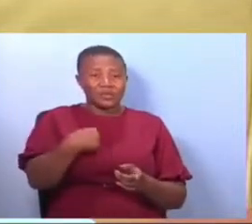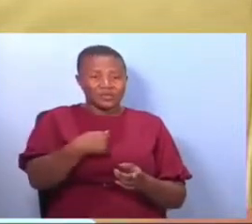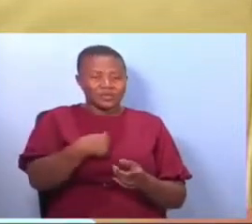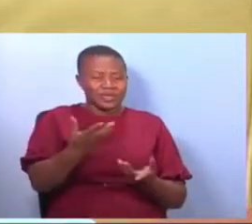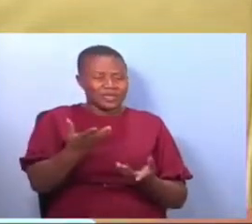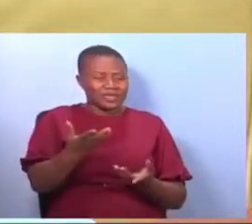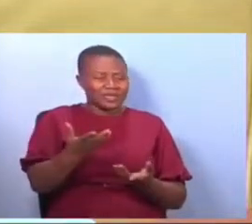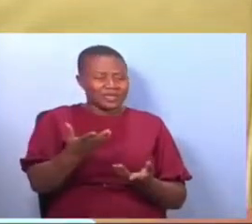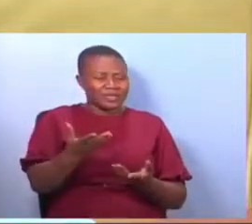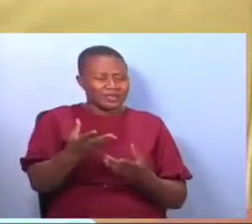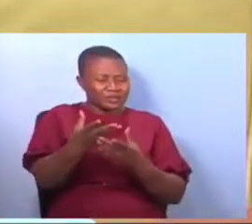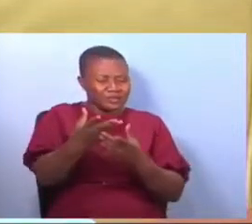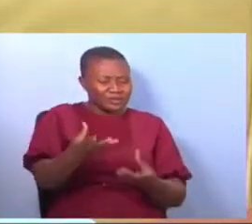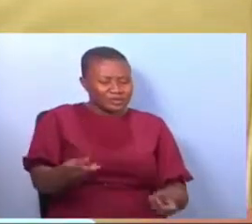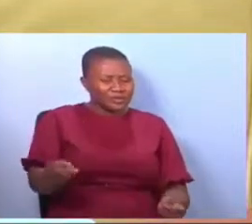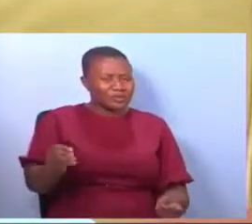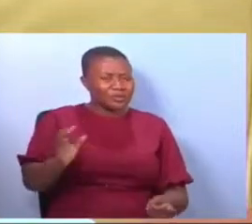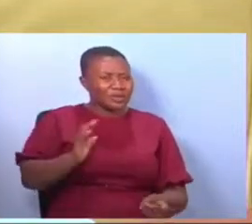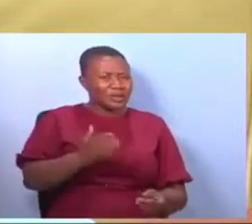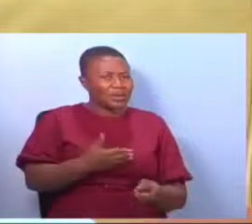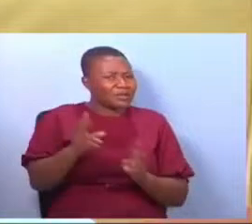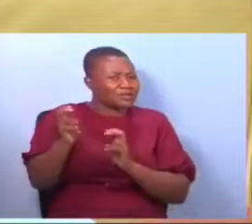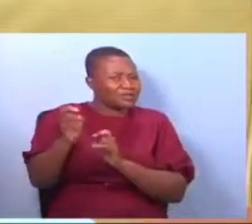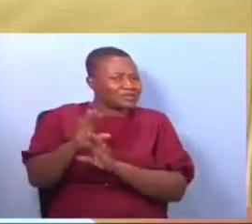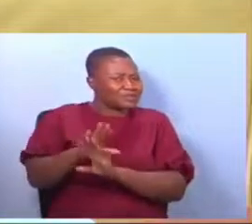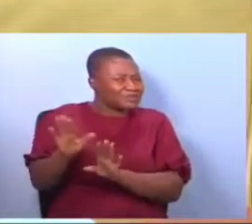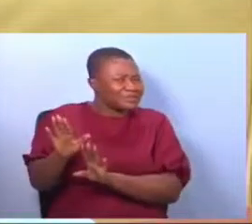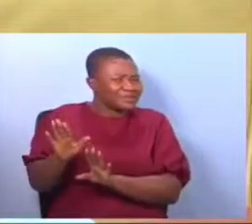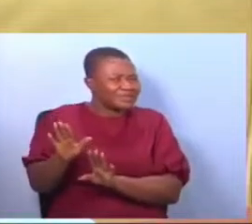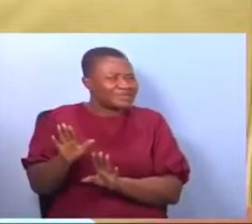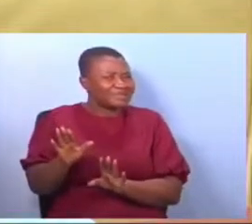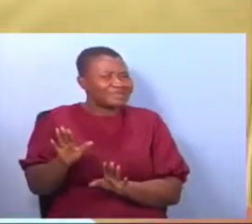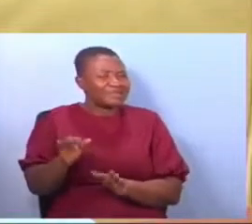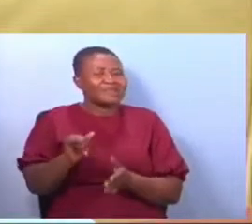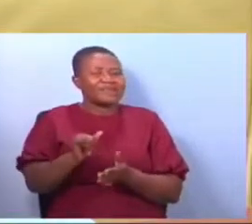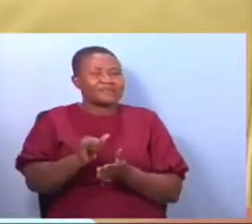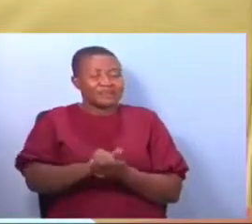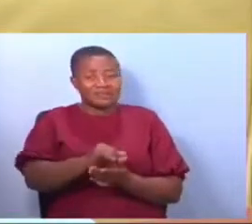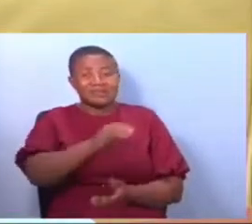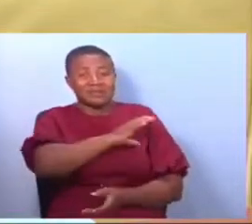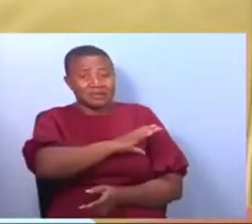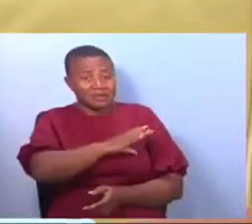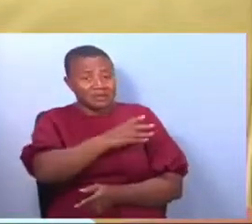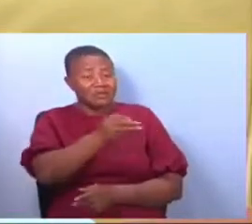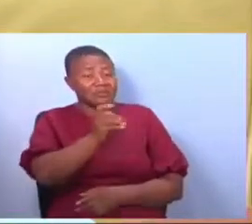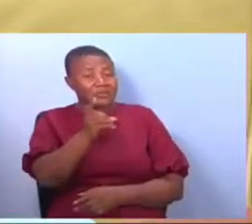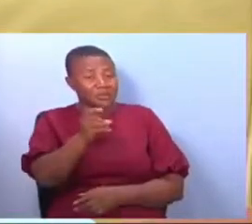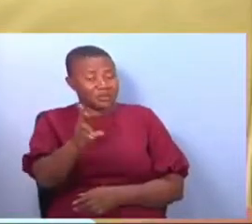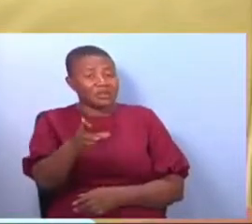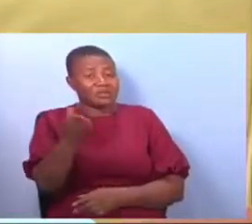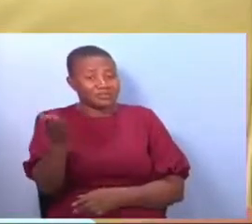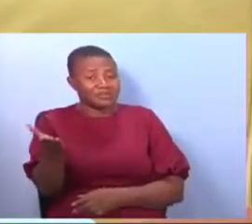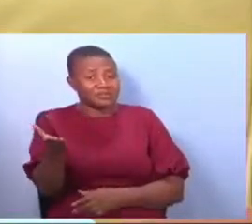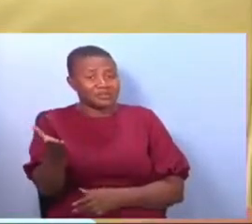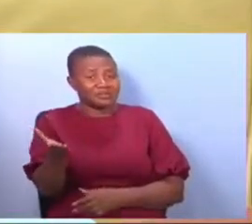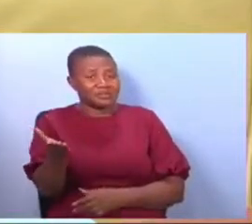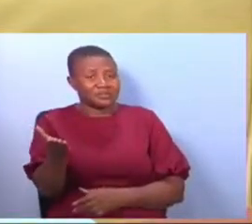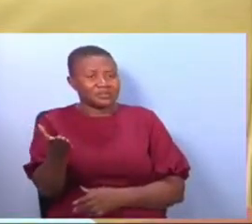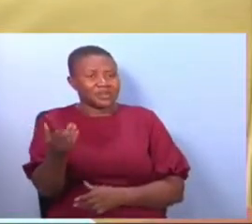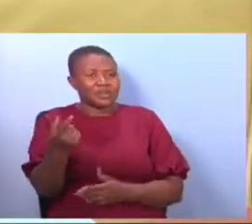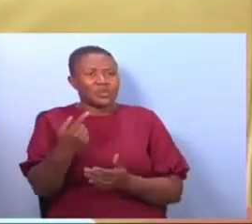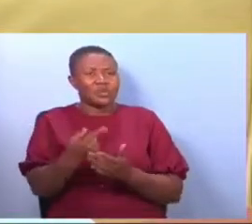room behind us. Yeah. That is the character of Dr. Mafo. Mr. Speaker, but what do we